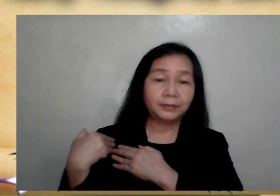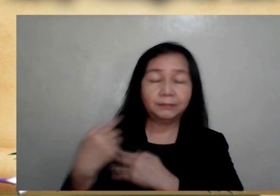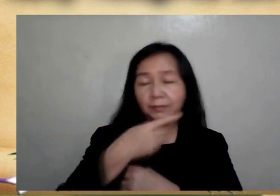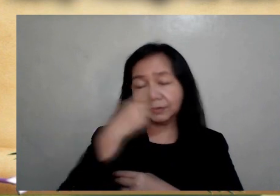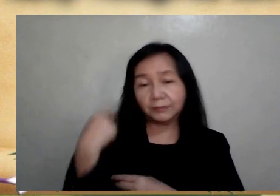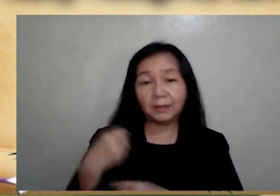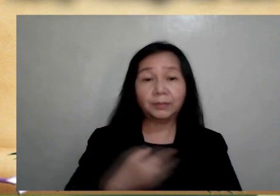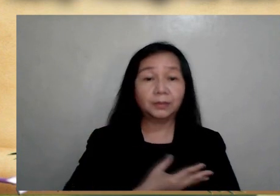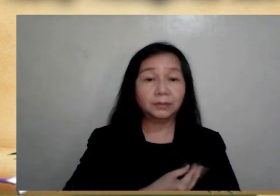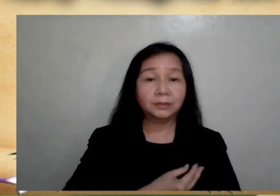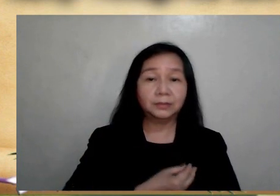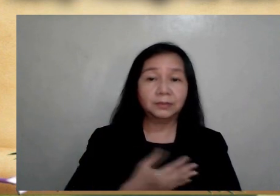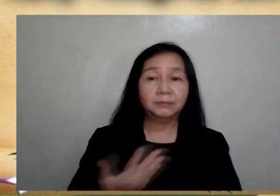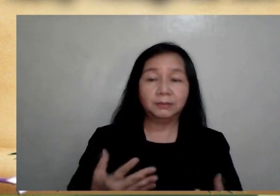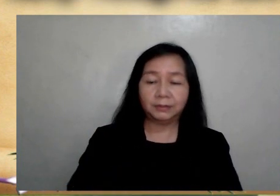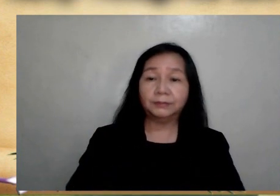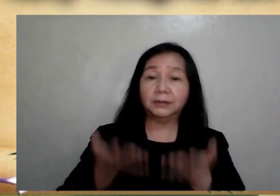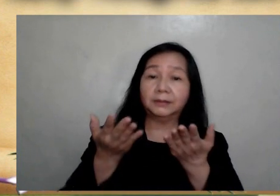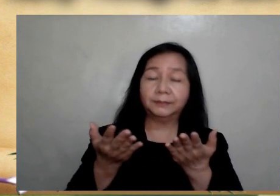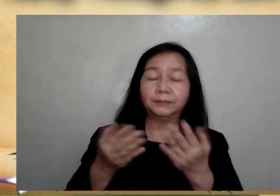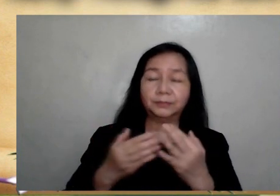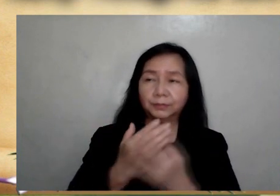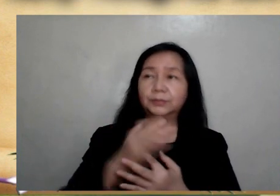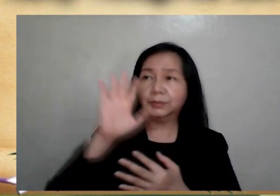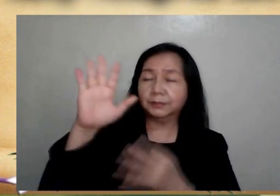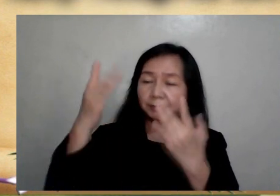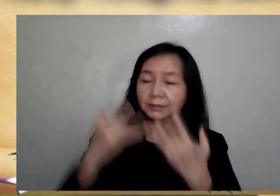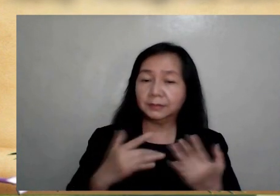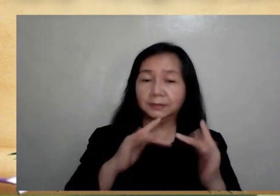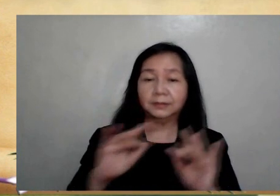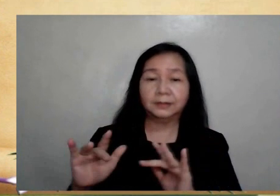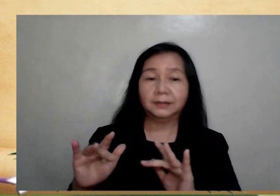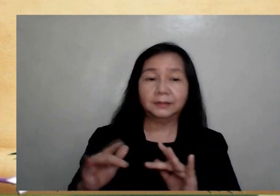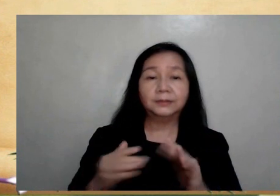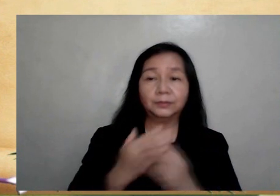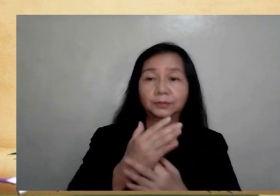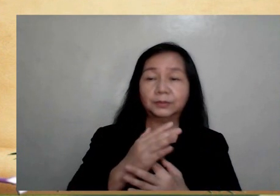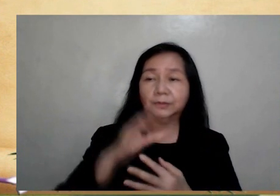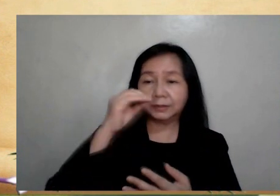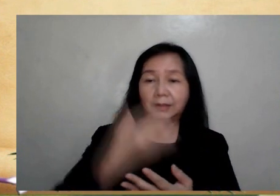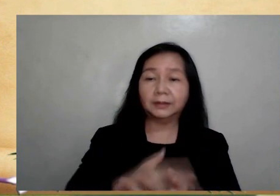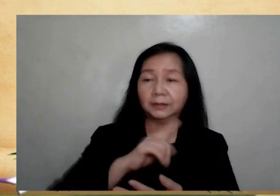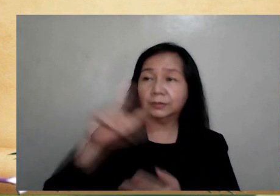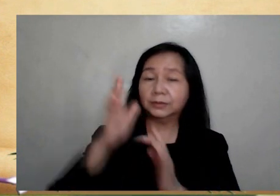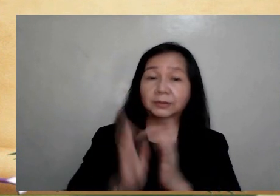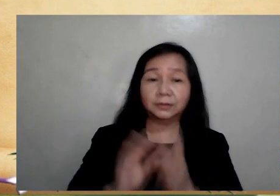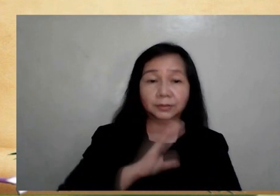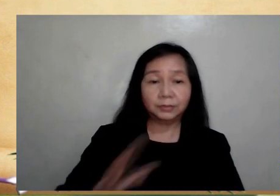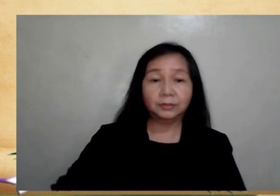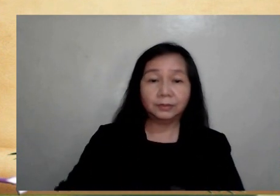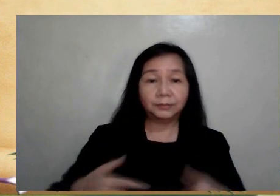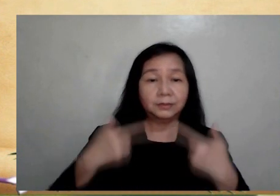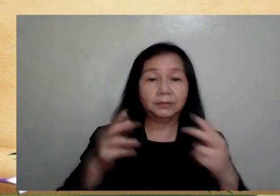our conscience may always be lifted up by your mercy. Through our Lord Jesus Christ, your Son, who lives and